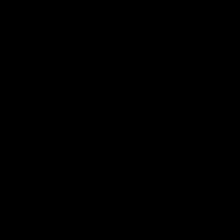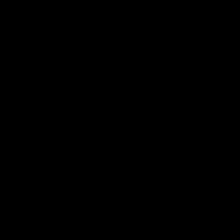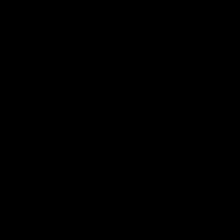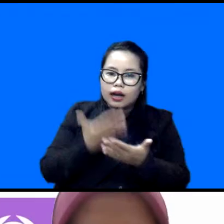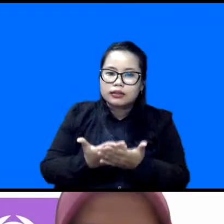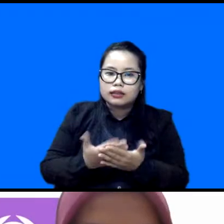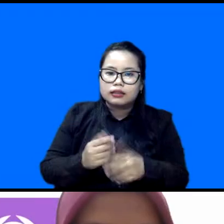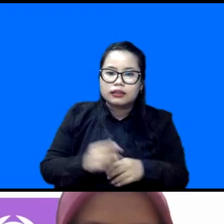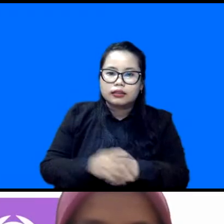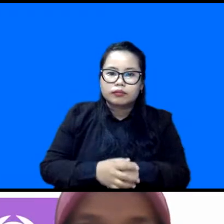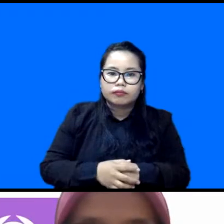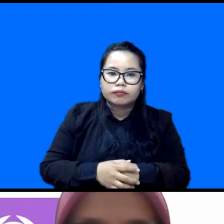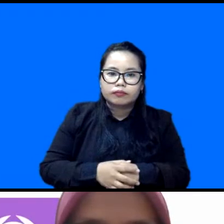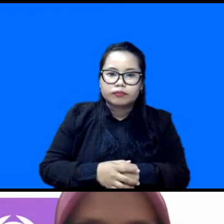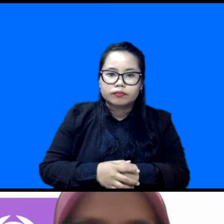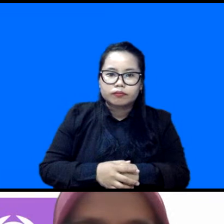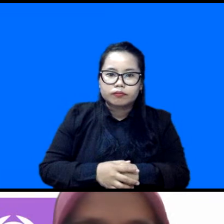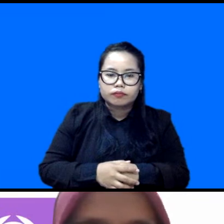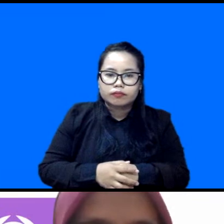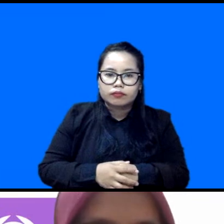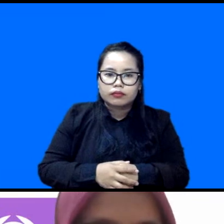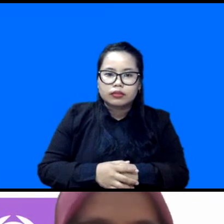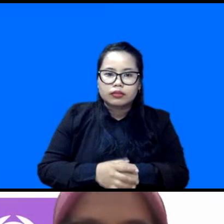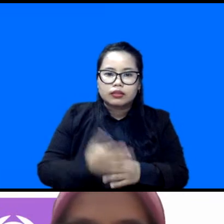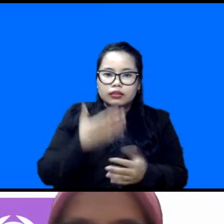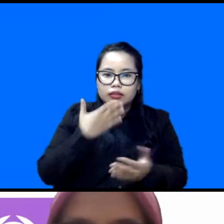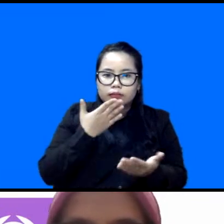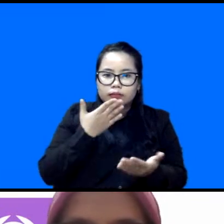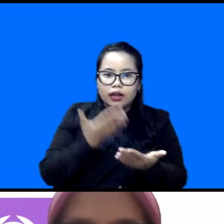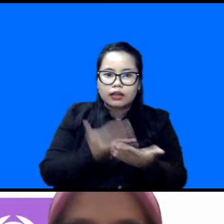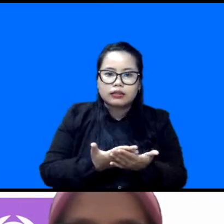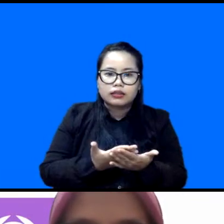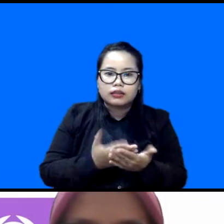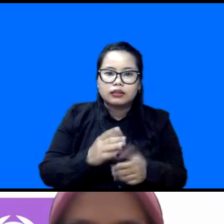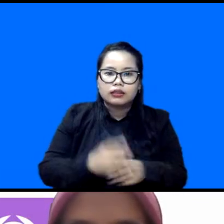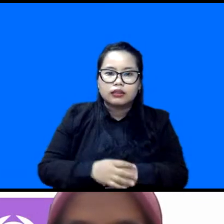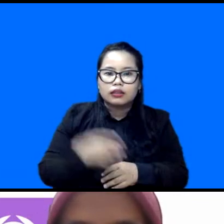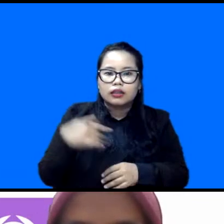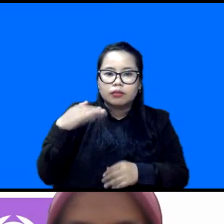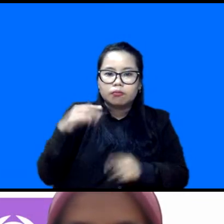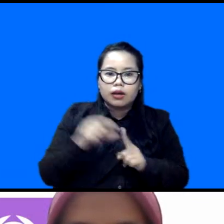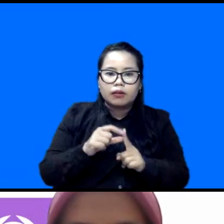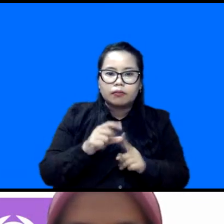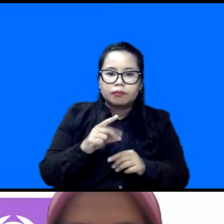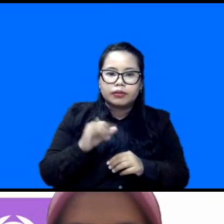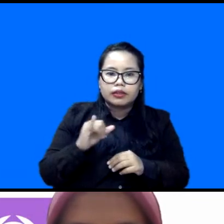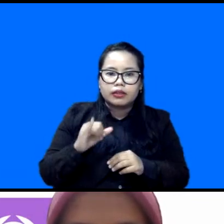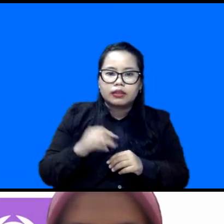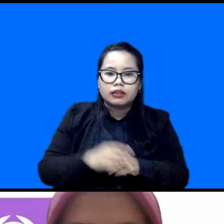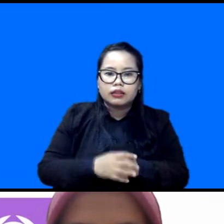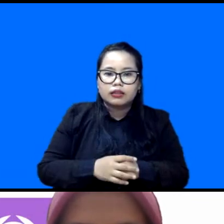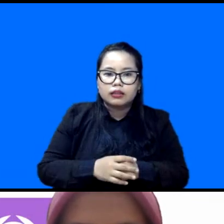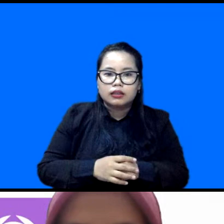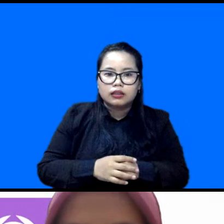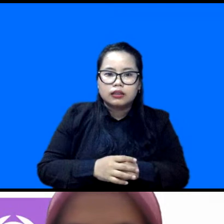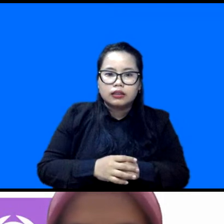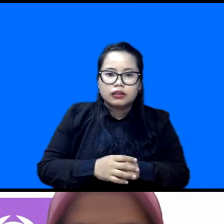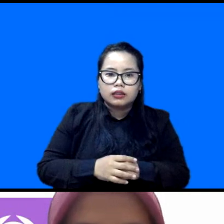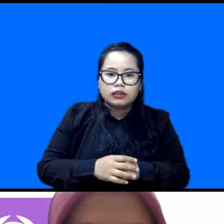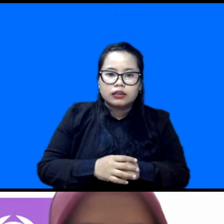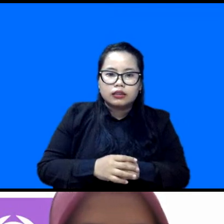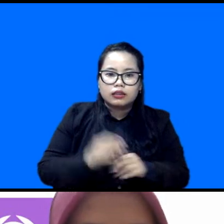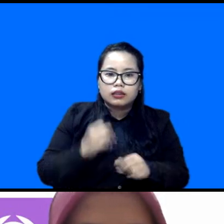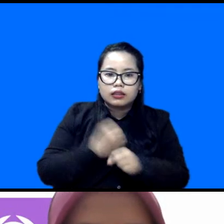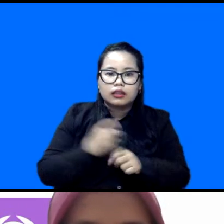Thank you, Mbak Grita. What a brief and compact presentation from Mbak Grita. I highlight some of